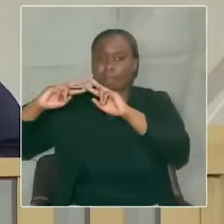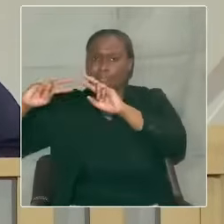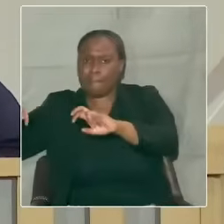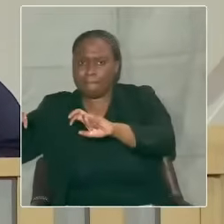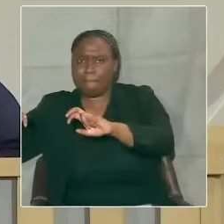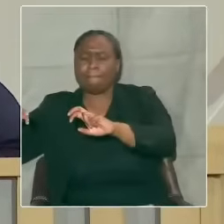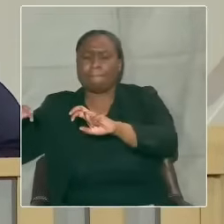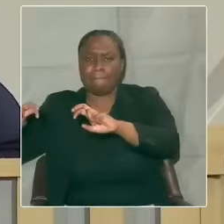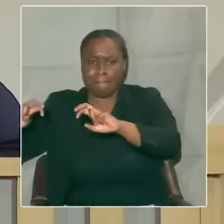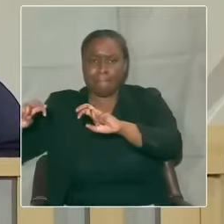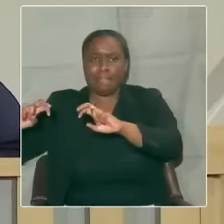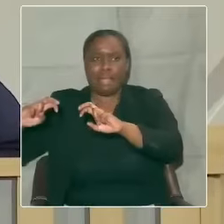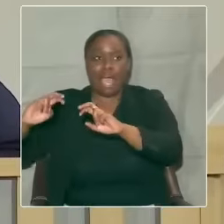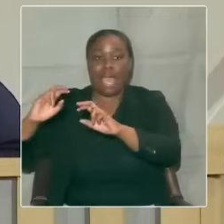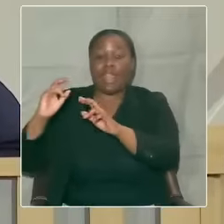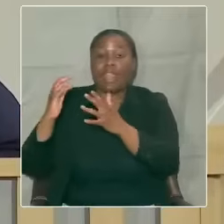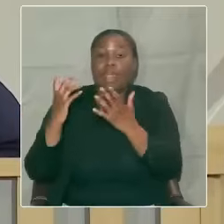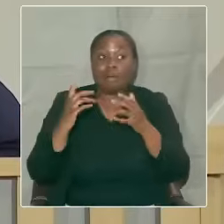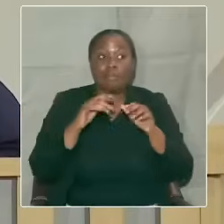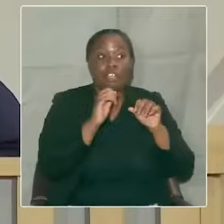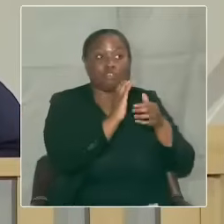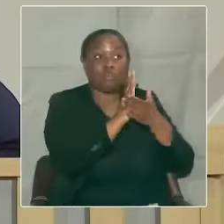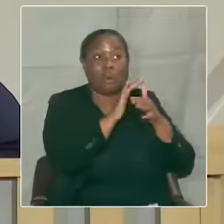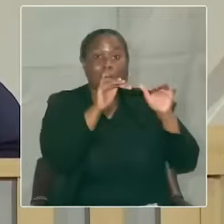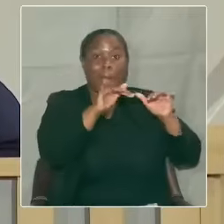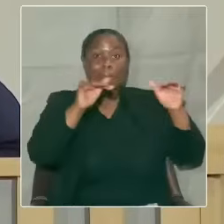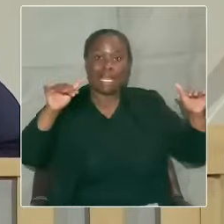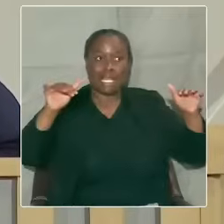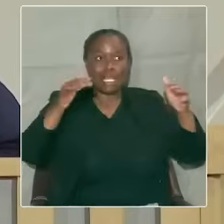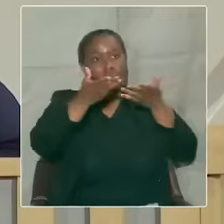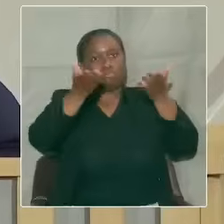to protect and secure the inhabitants of the Republic